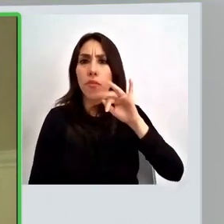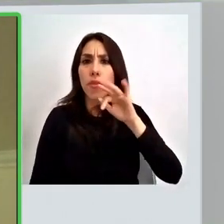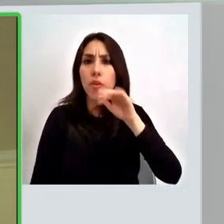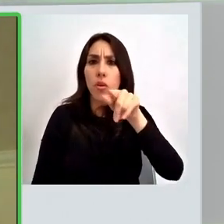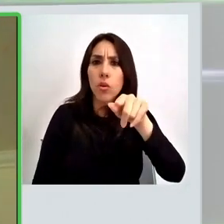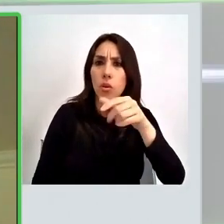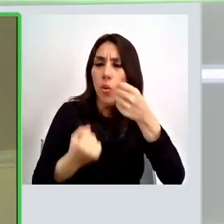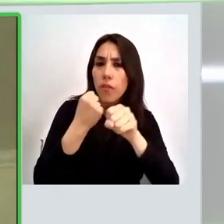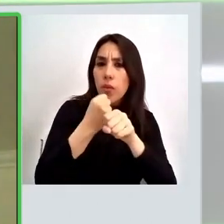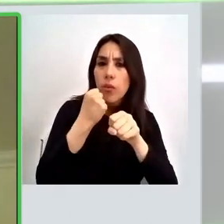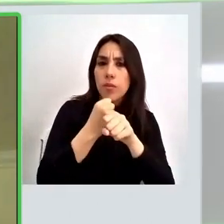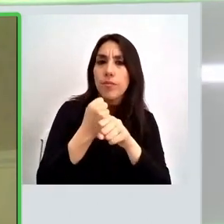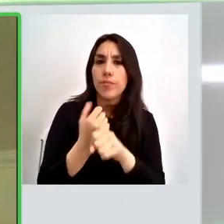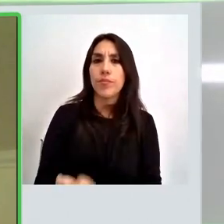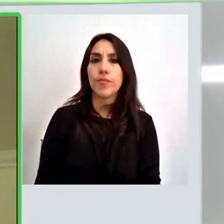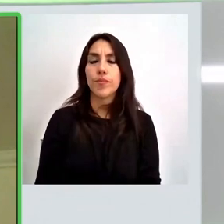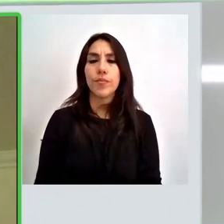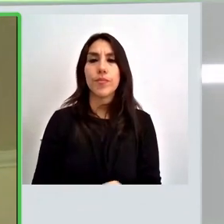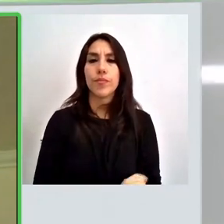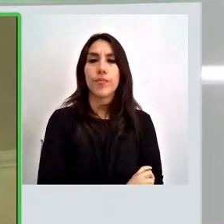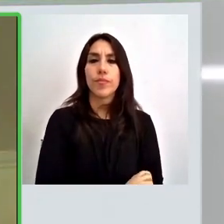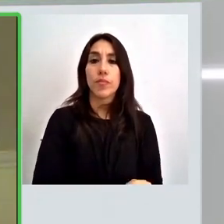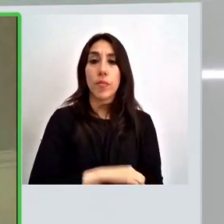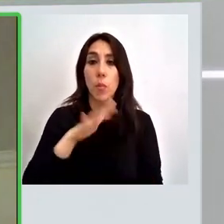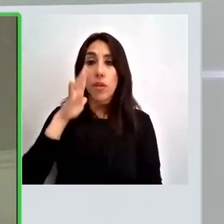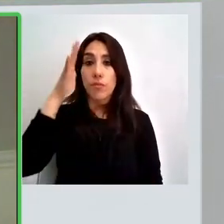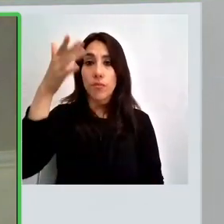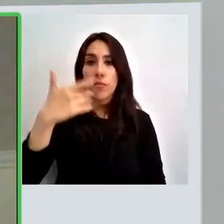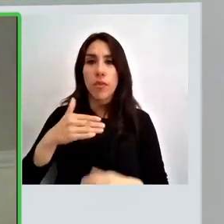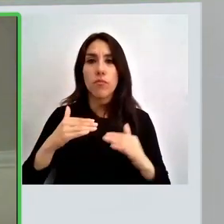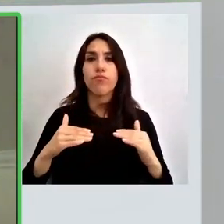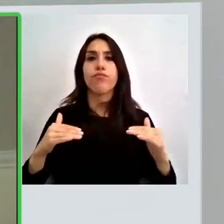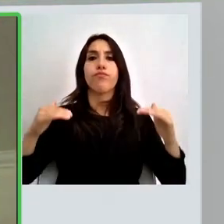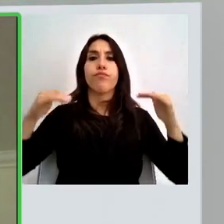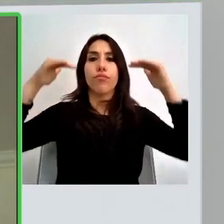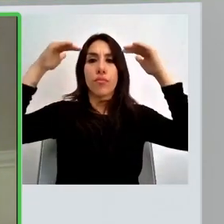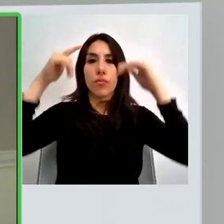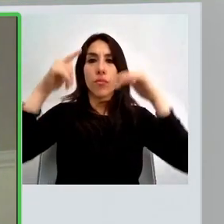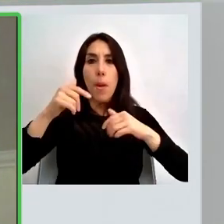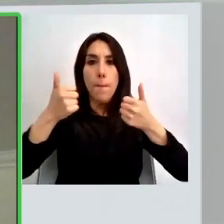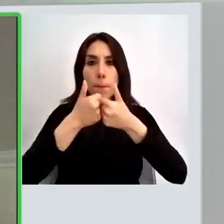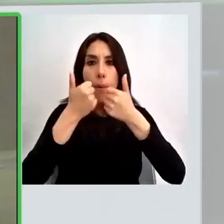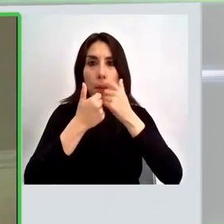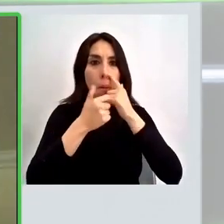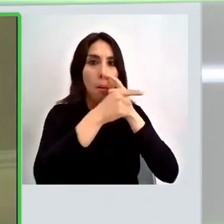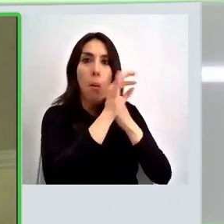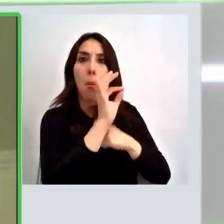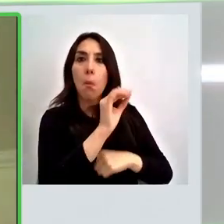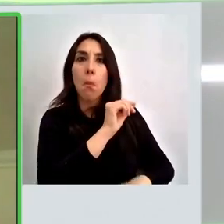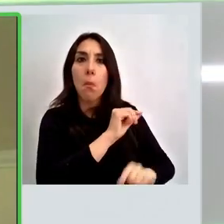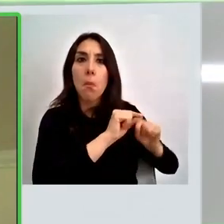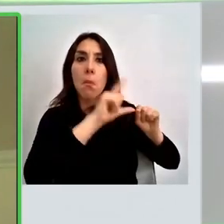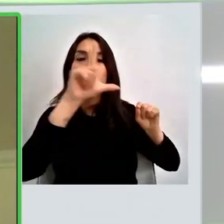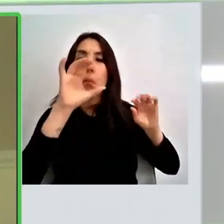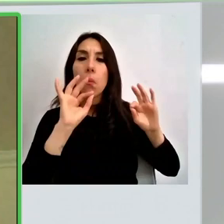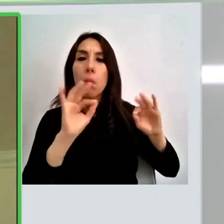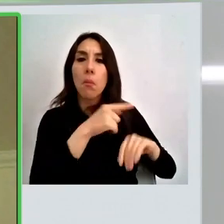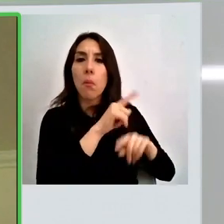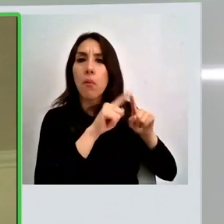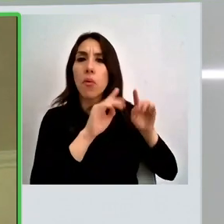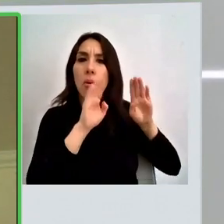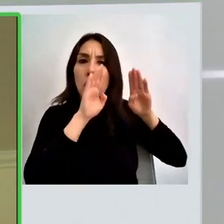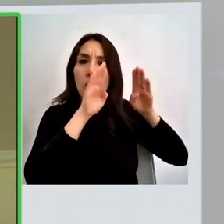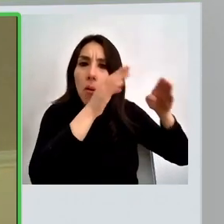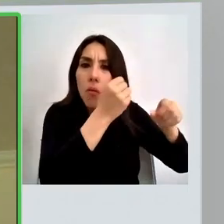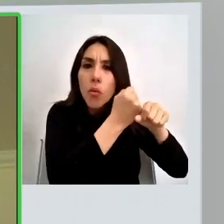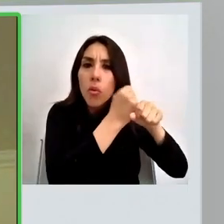he did so well, and he was able to focus on his job because noise didn't bother him, that he